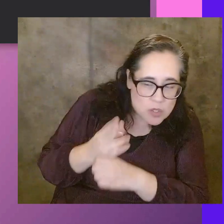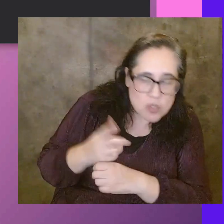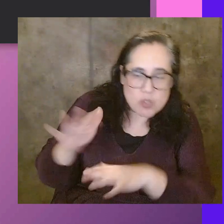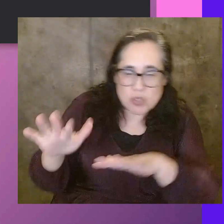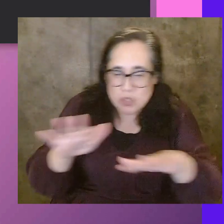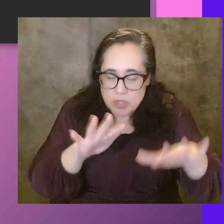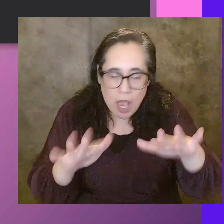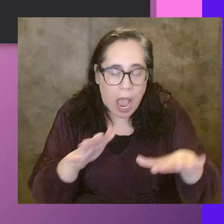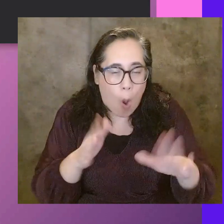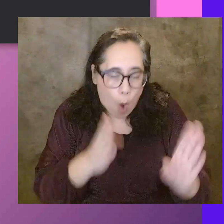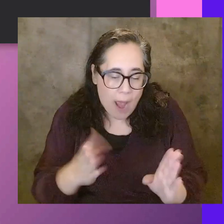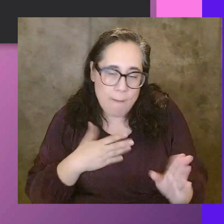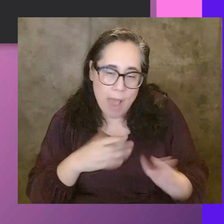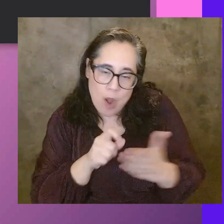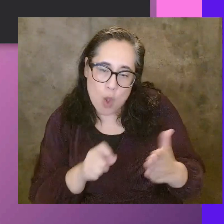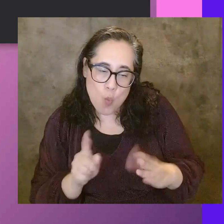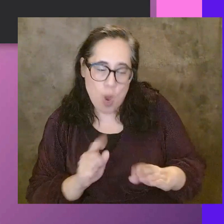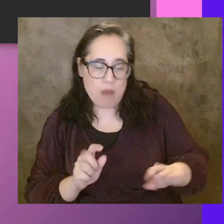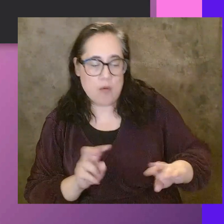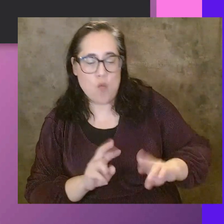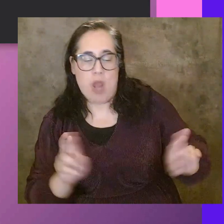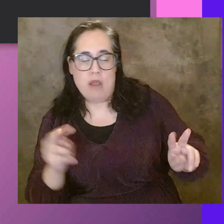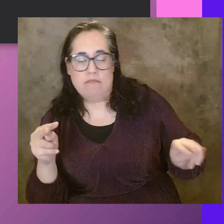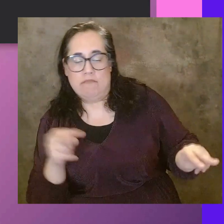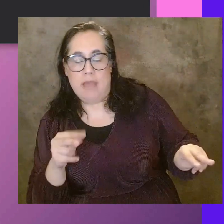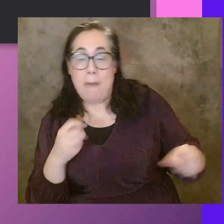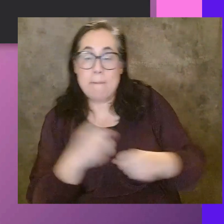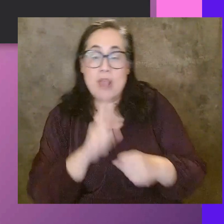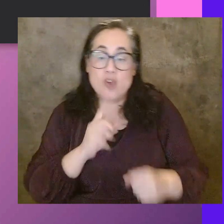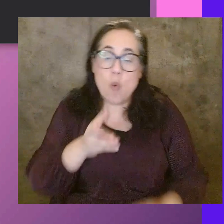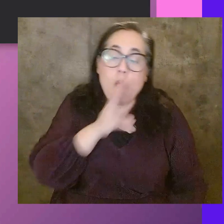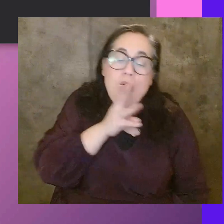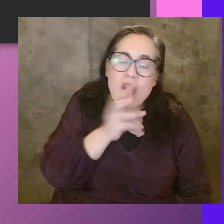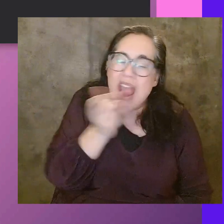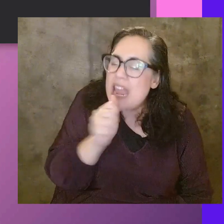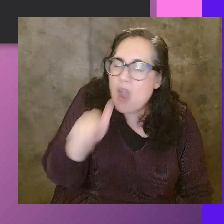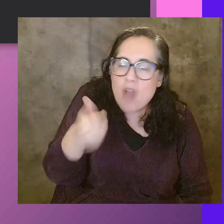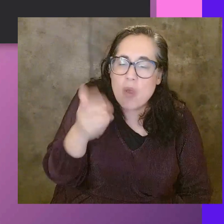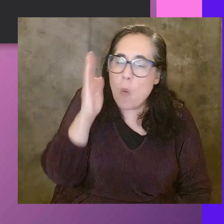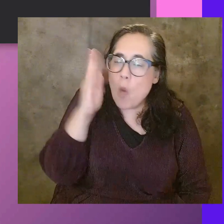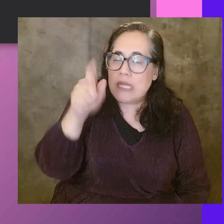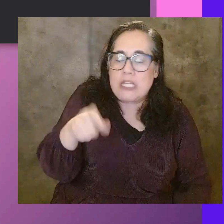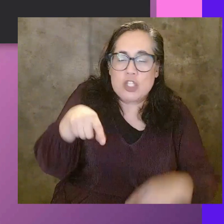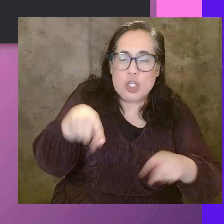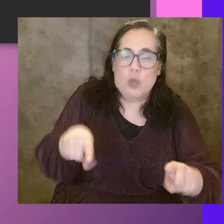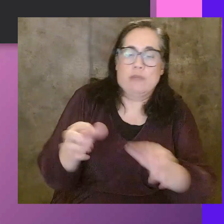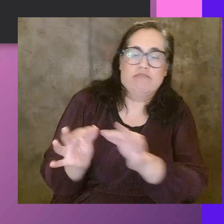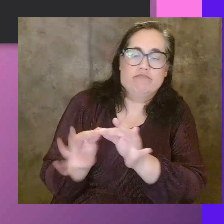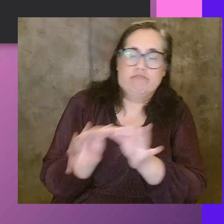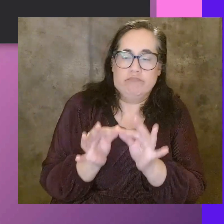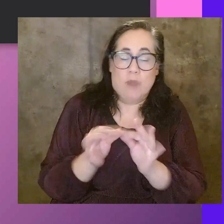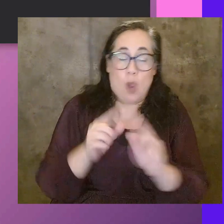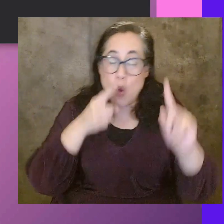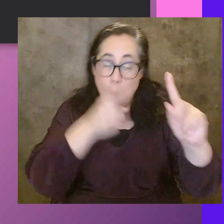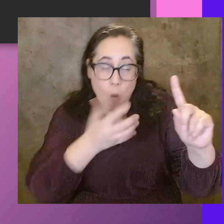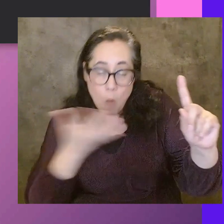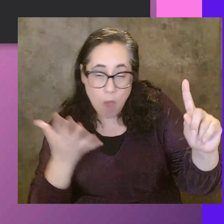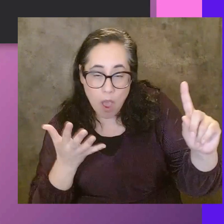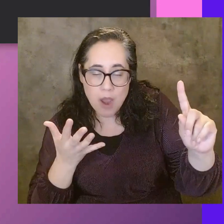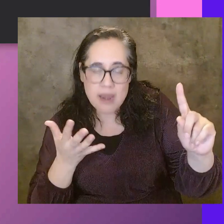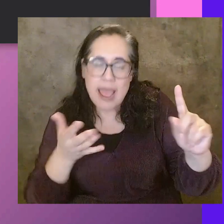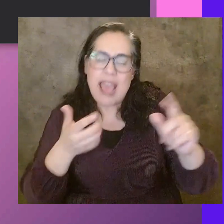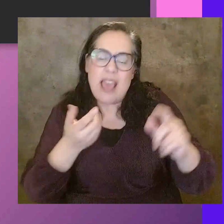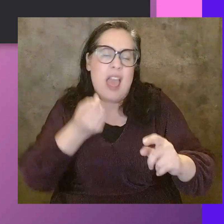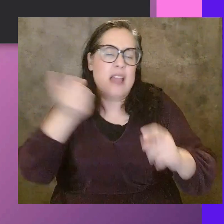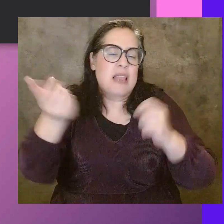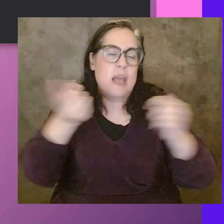check microphones, cameras, lighting if applicable, and any equipment I'll be using. I organize my notes where I can access